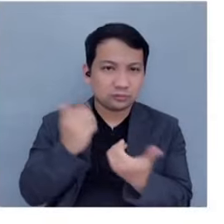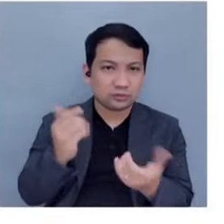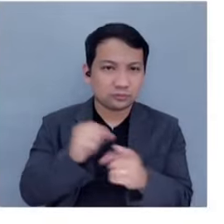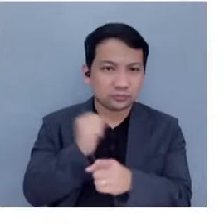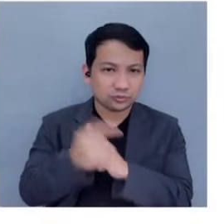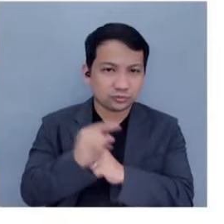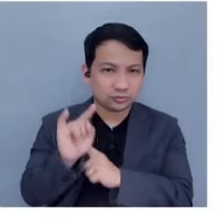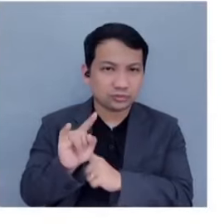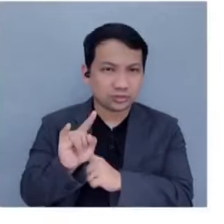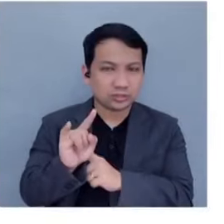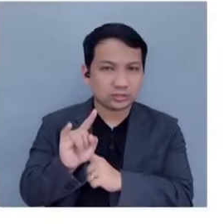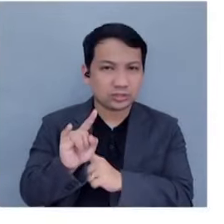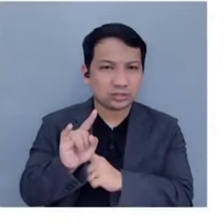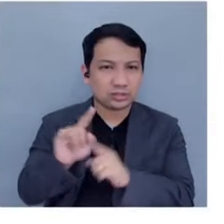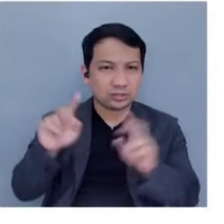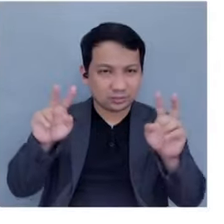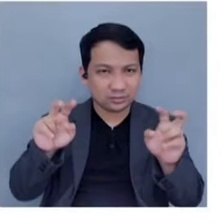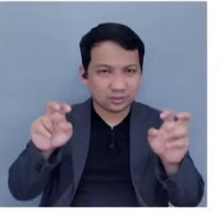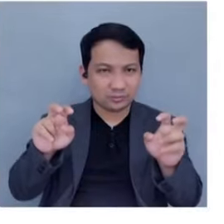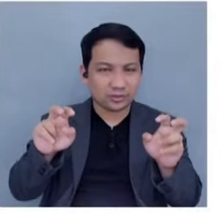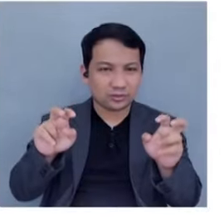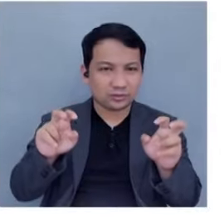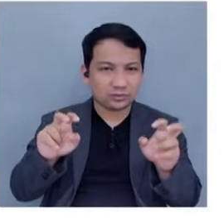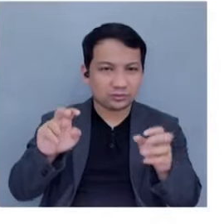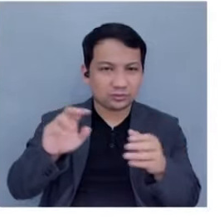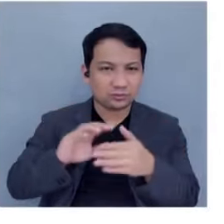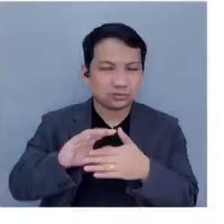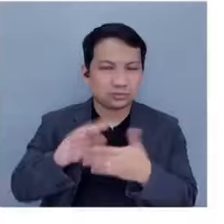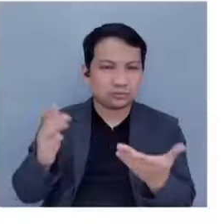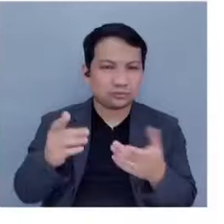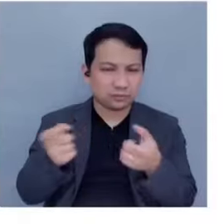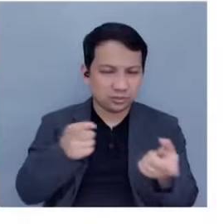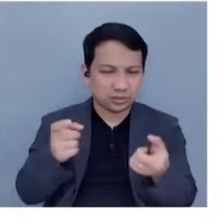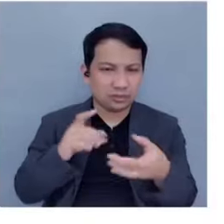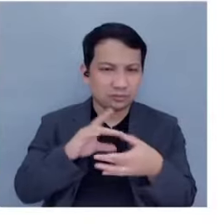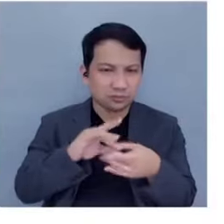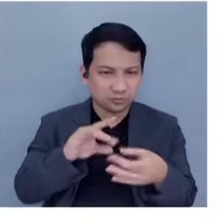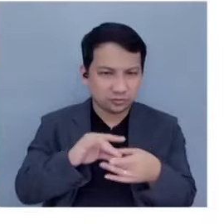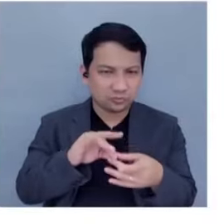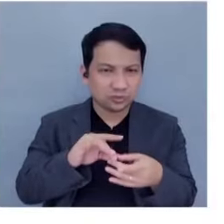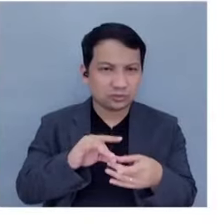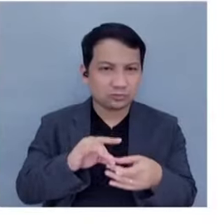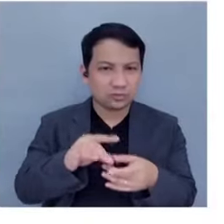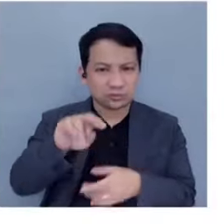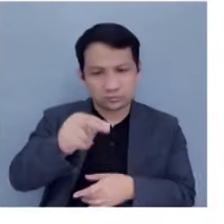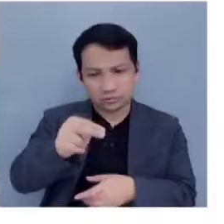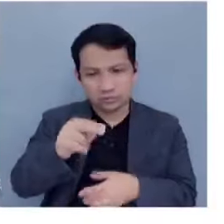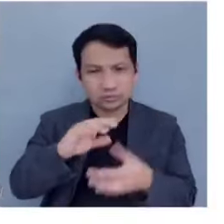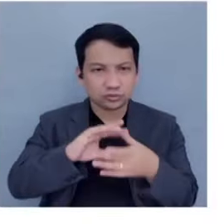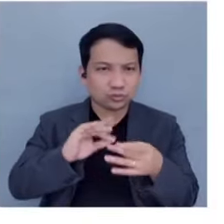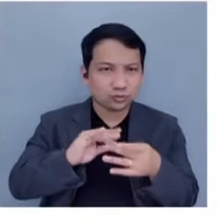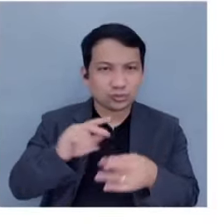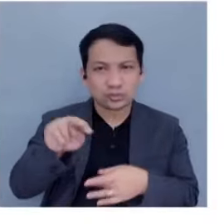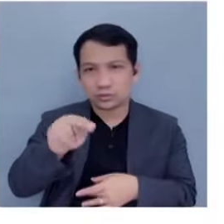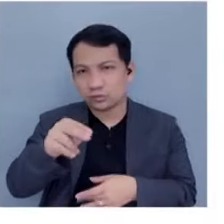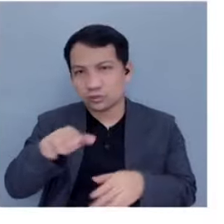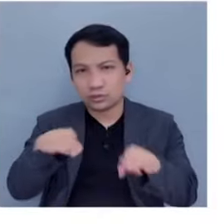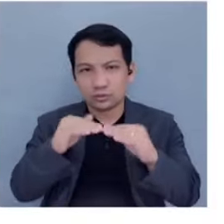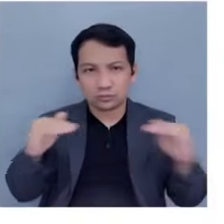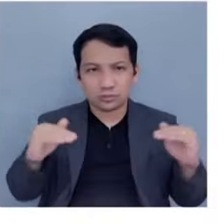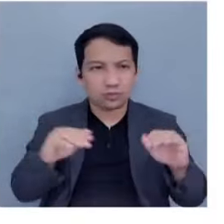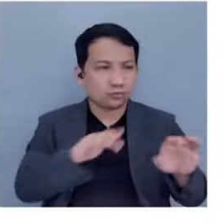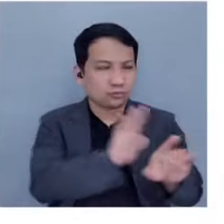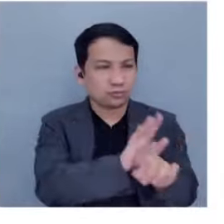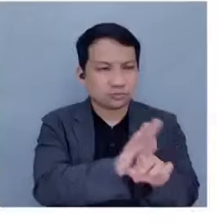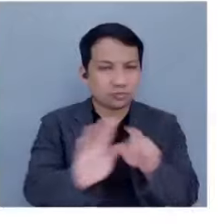content will help us control the narrative. As long as the narrative is neutral, it does not favor any particular political